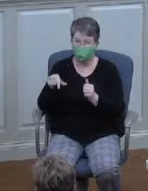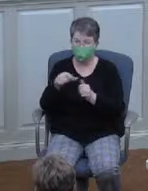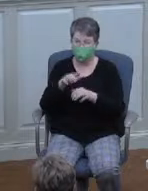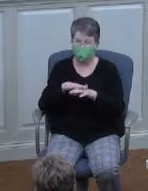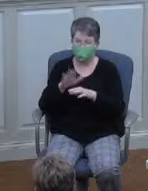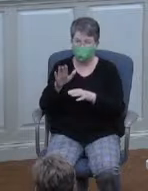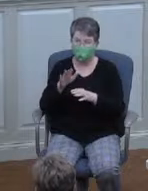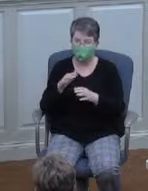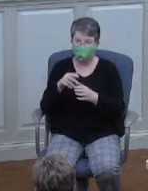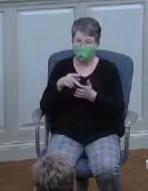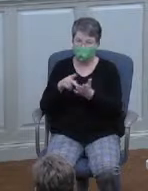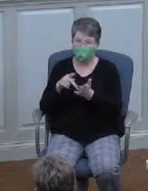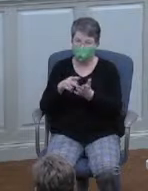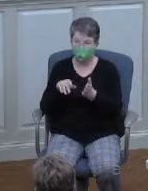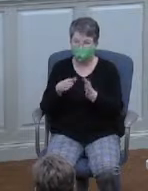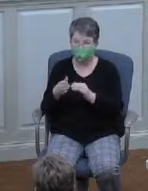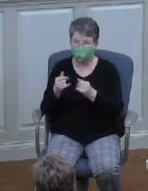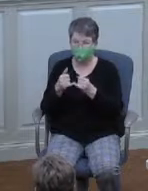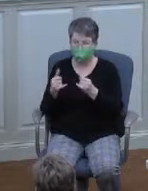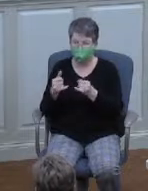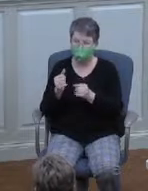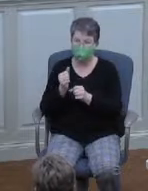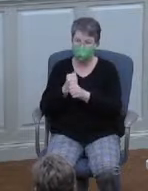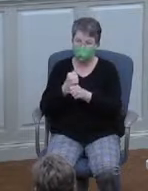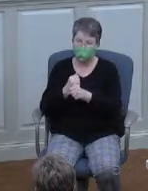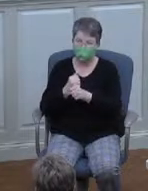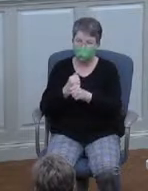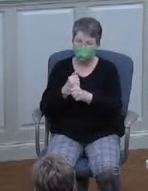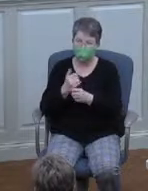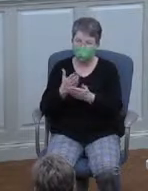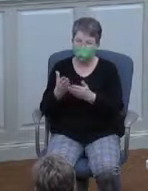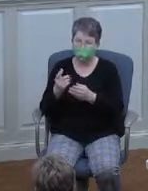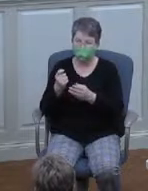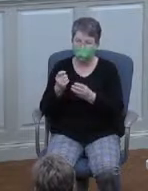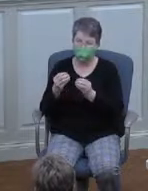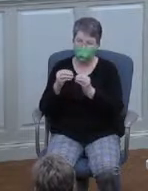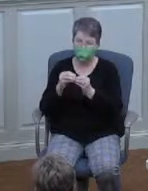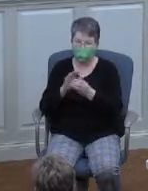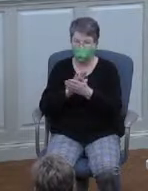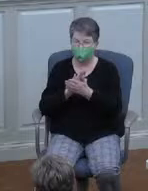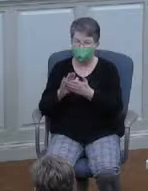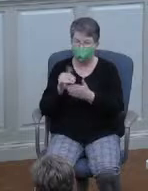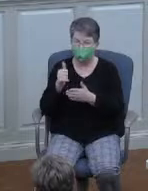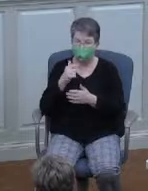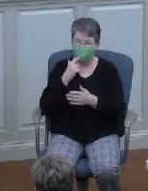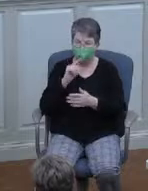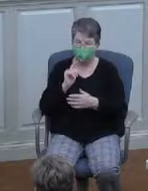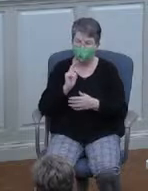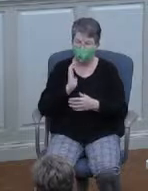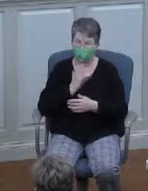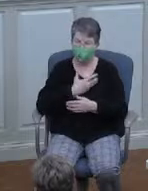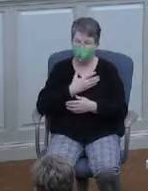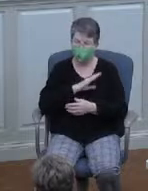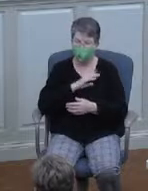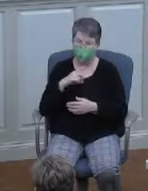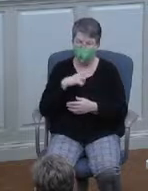payment deadlines and making things a little more cleaner for those folks moving forward. Just trying to work with them as best we can.